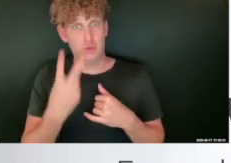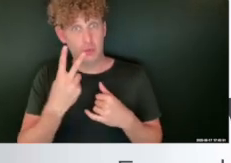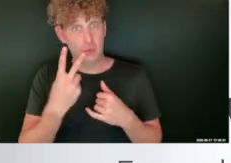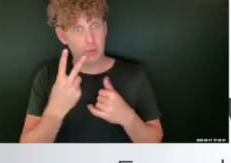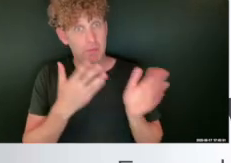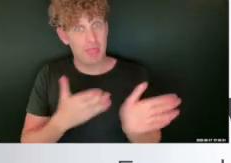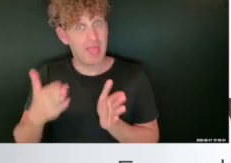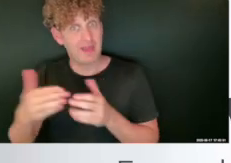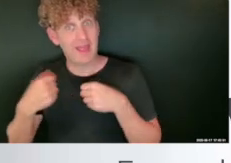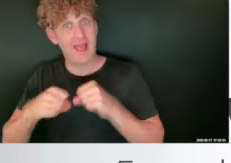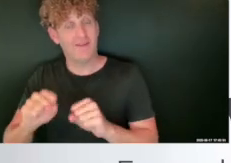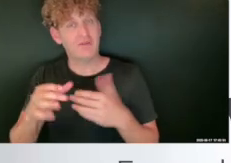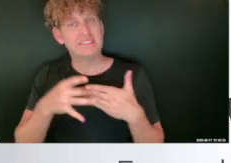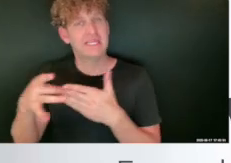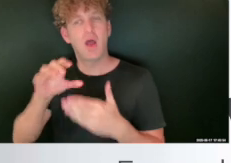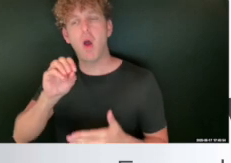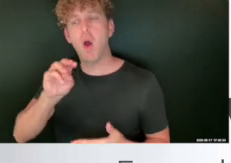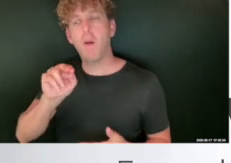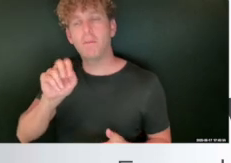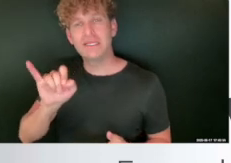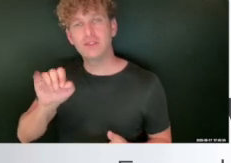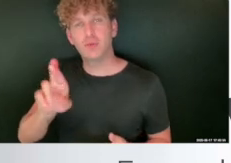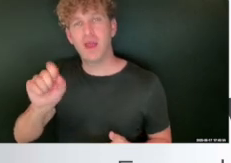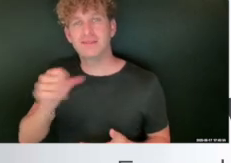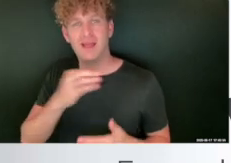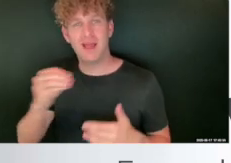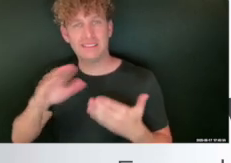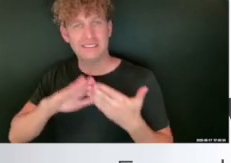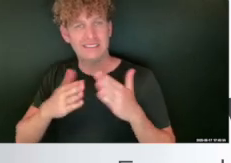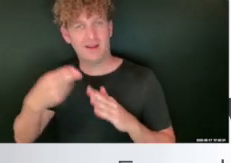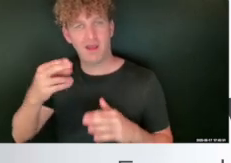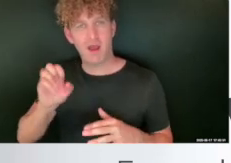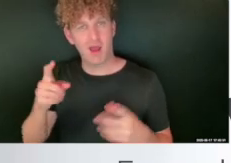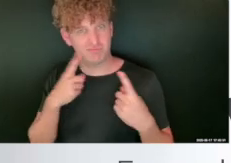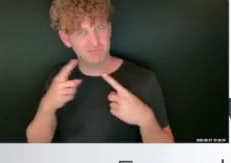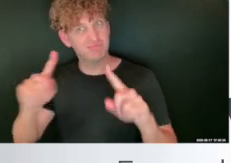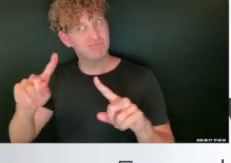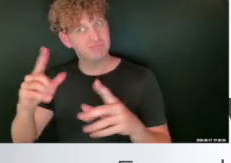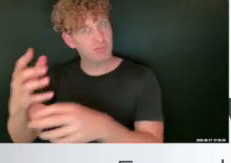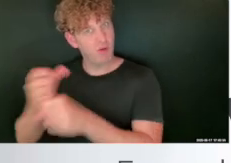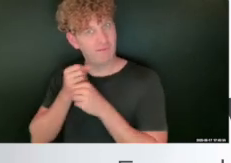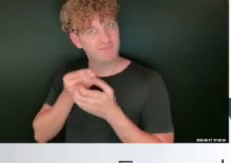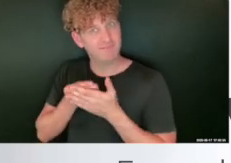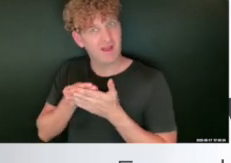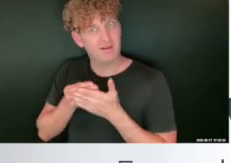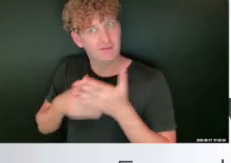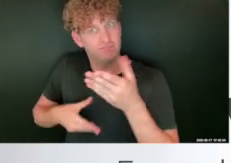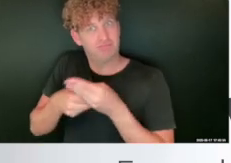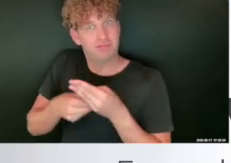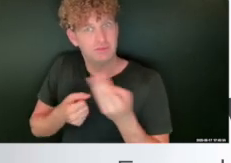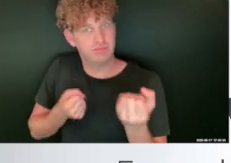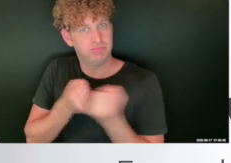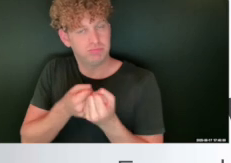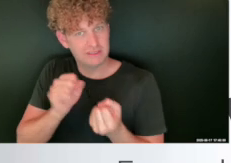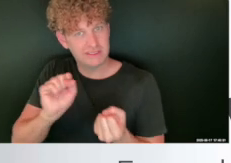The Driving Clean Assistance Program expands access to Clean Cars for All incentives up to $12,500